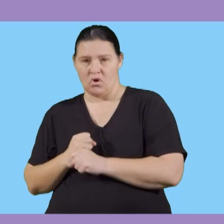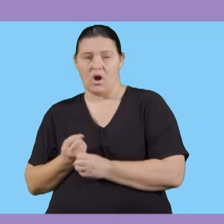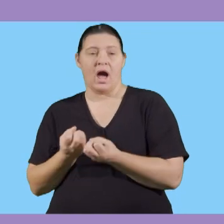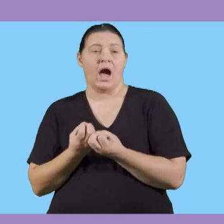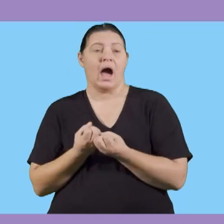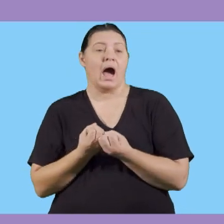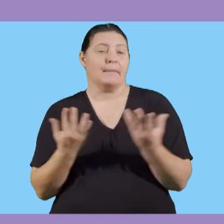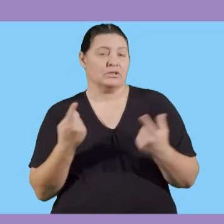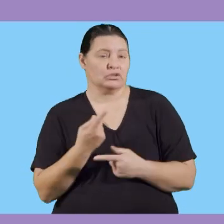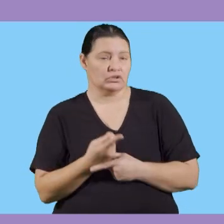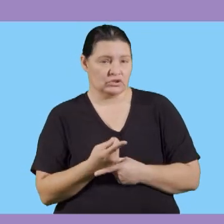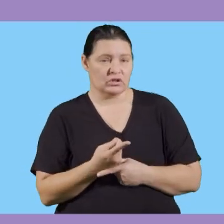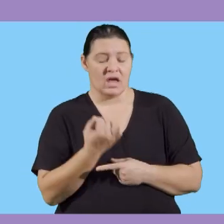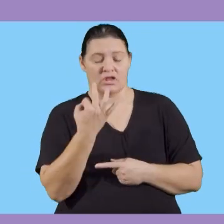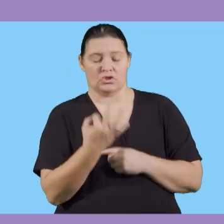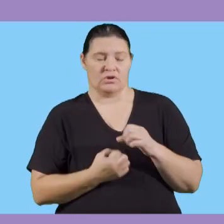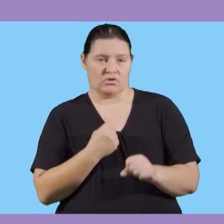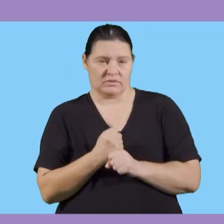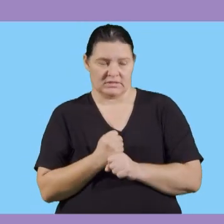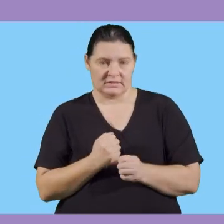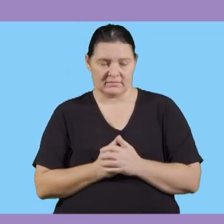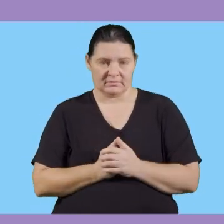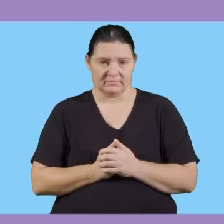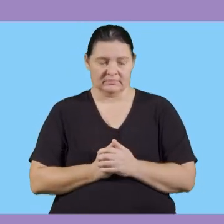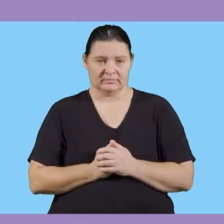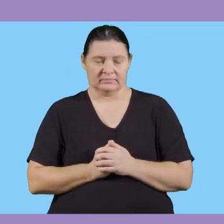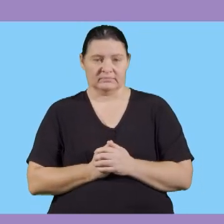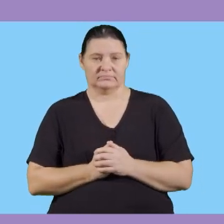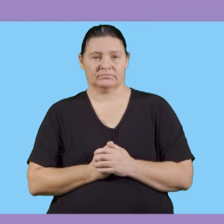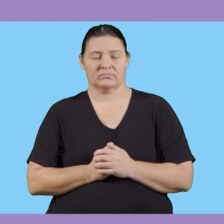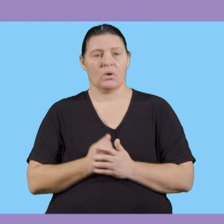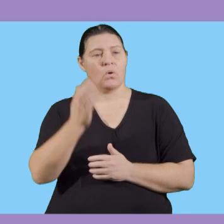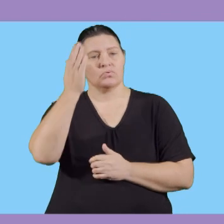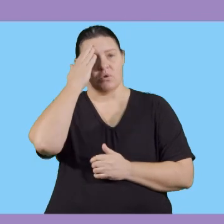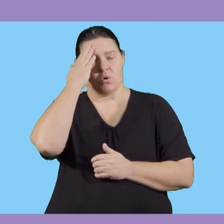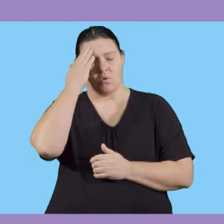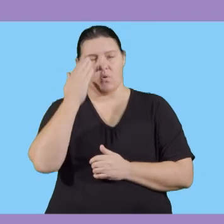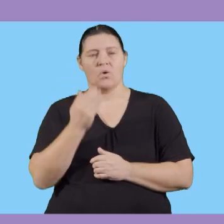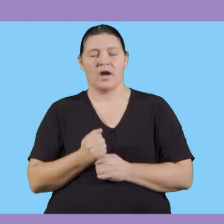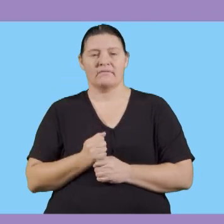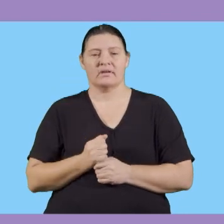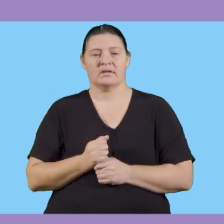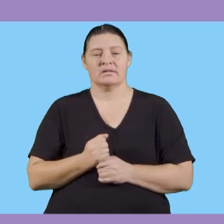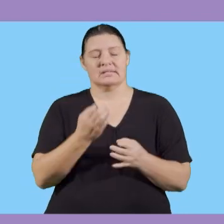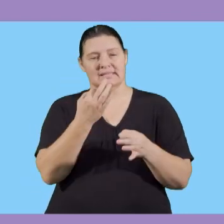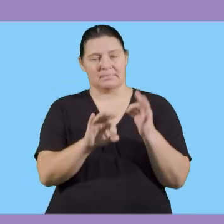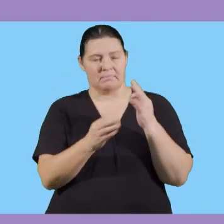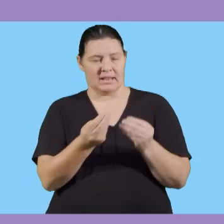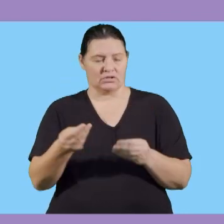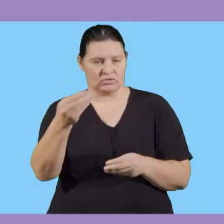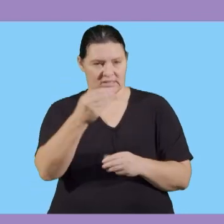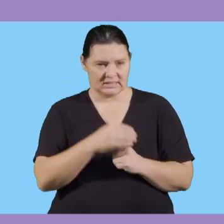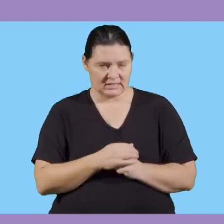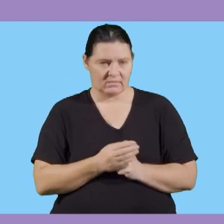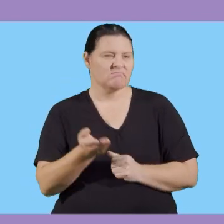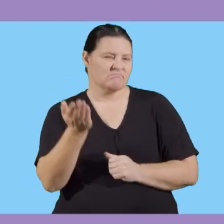How much will she have at the end of 3 years? So we know that here we are calculating that simple interest